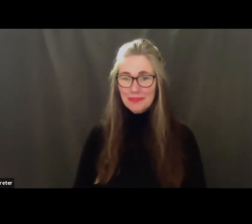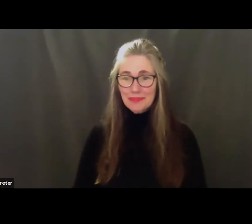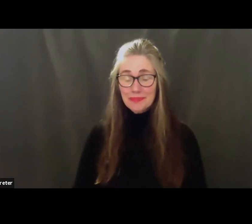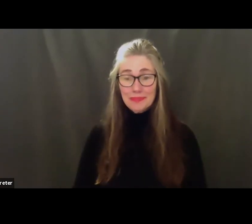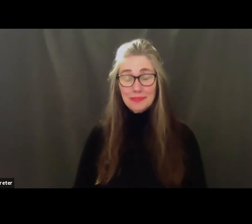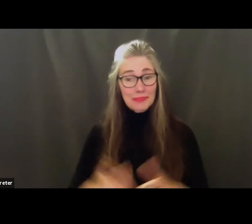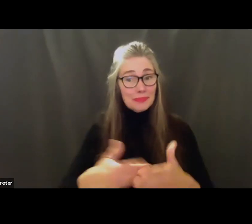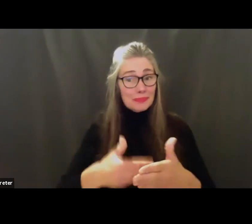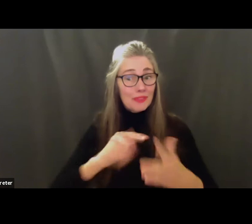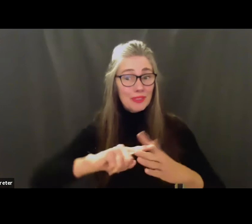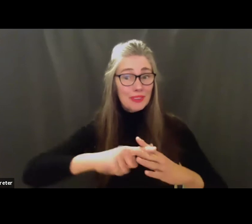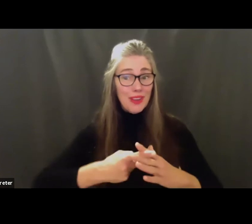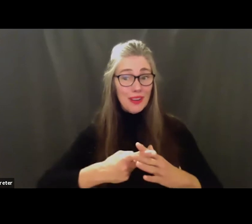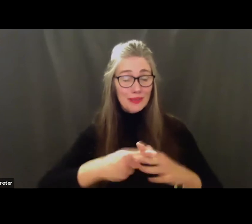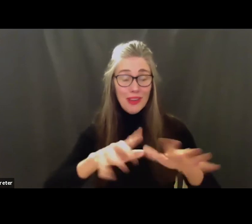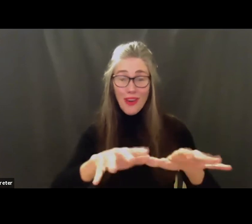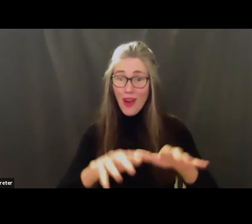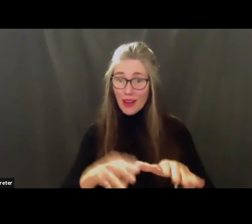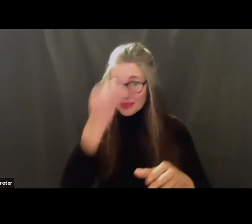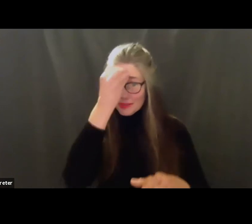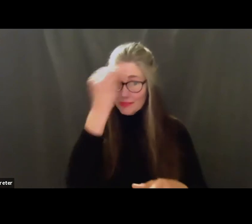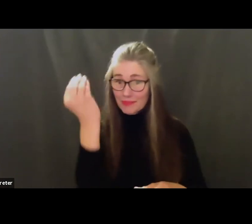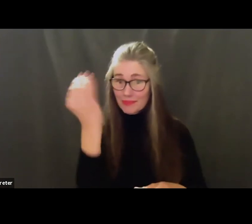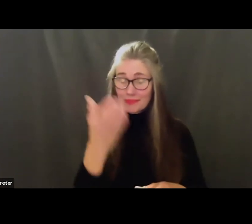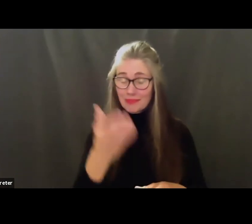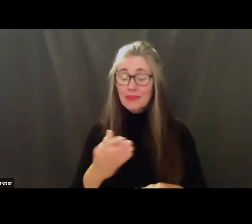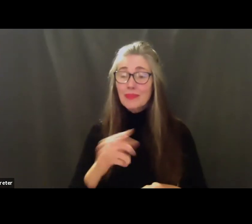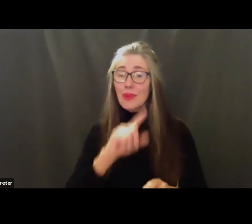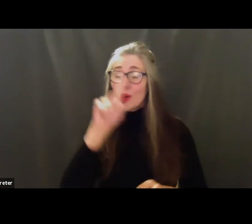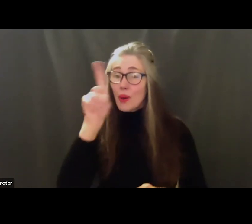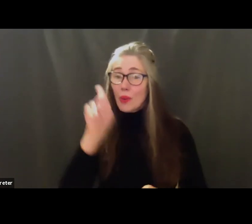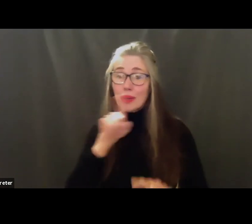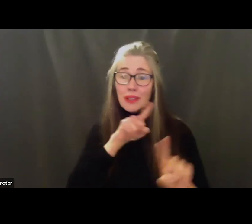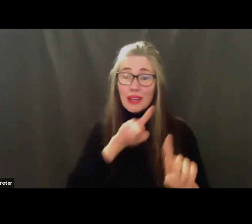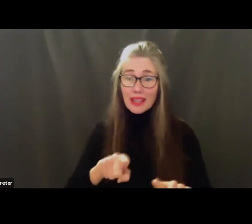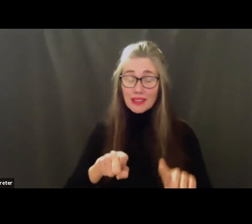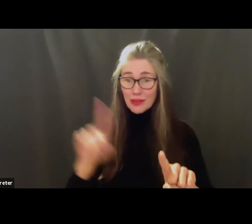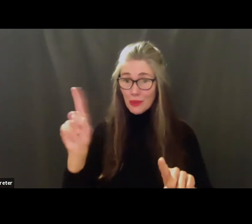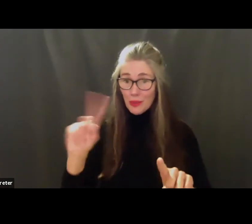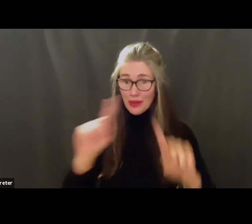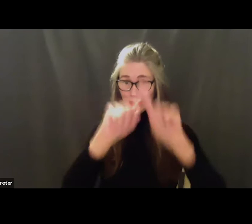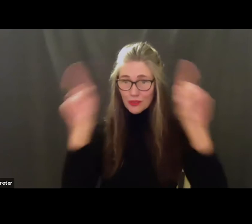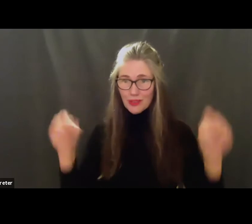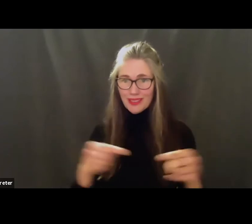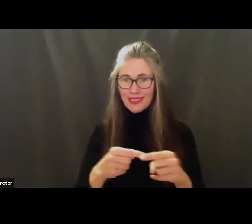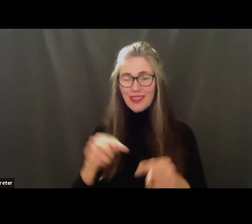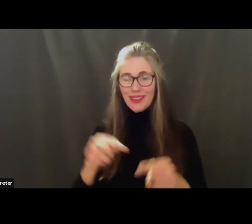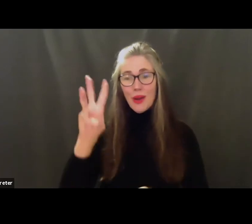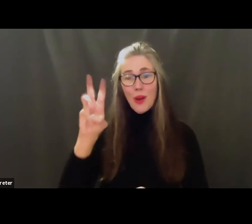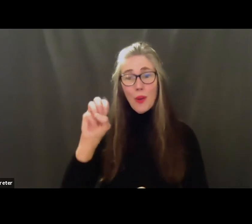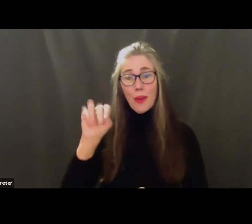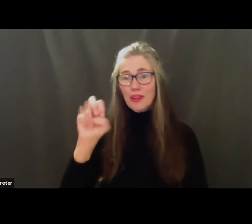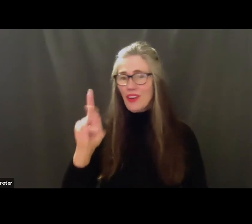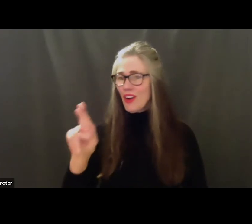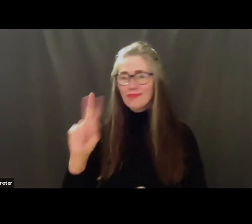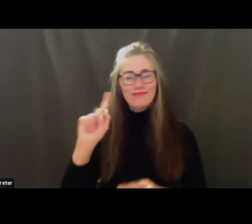sure our audience members are aware of the question and answer function on the screen. Since this is a webinar, we do not have the ability to